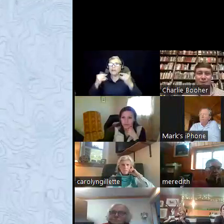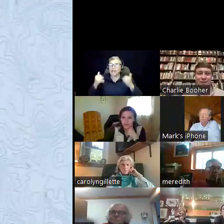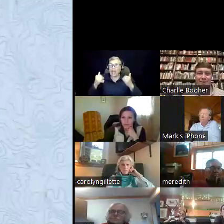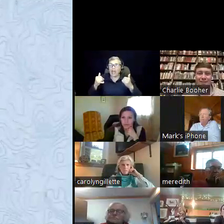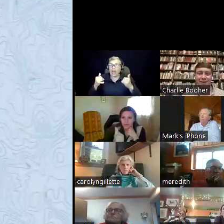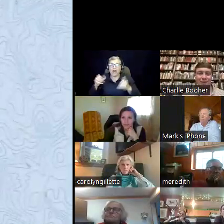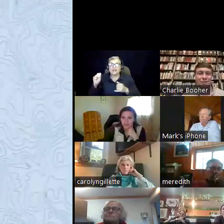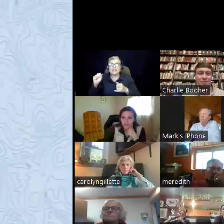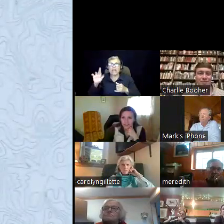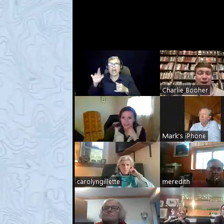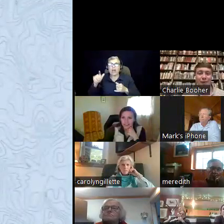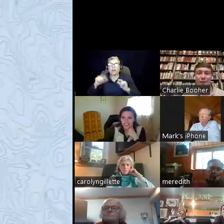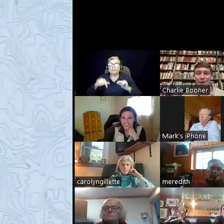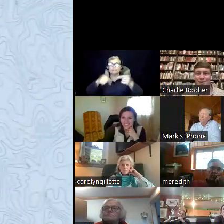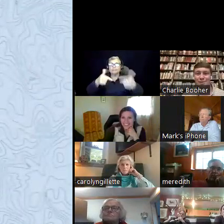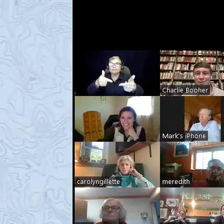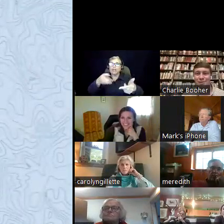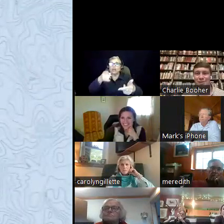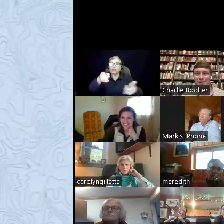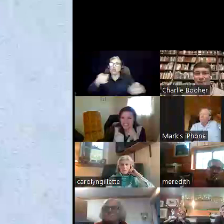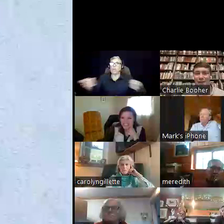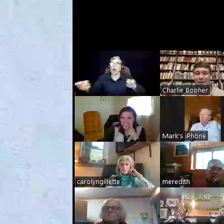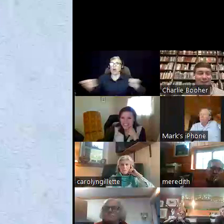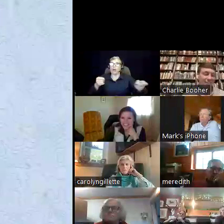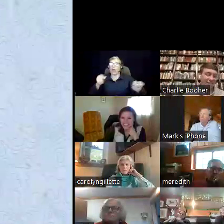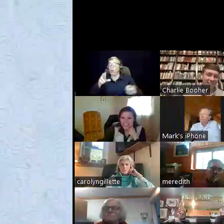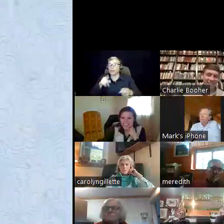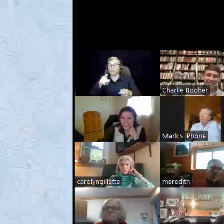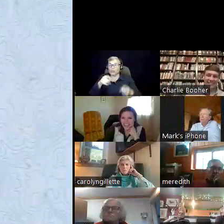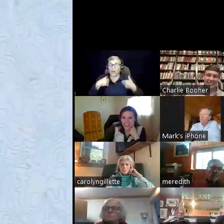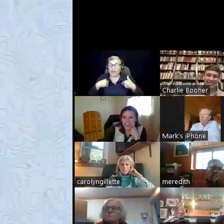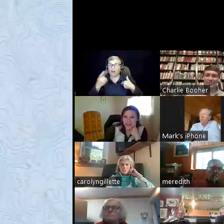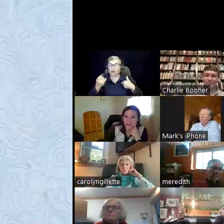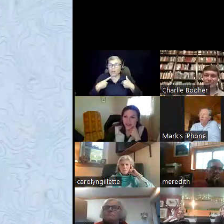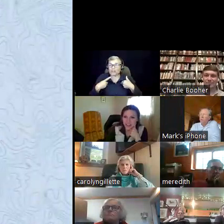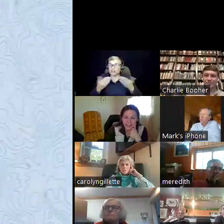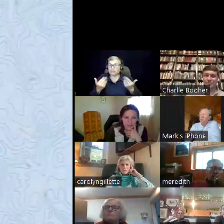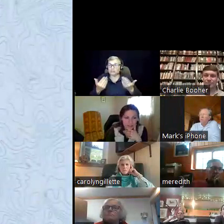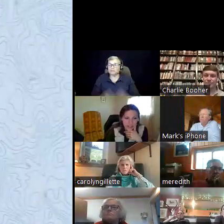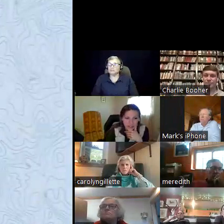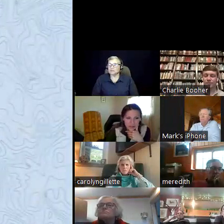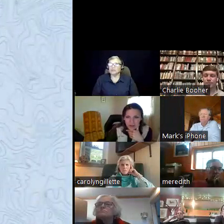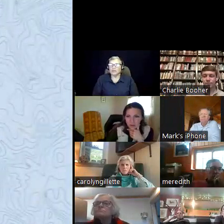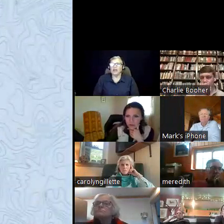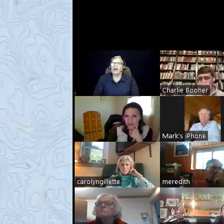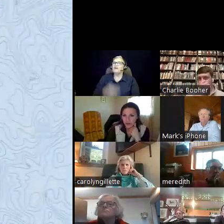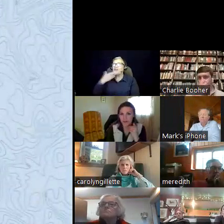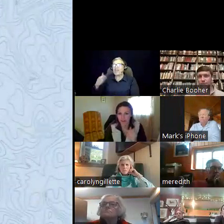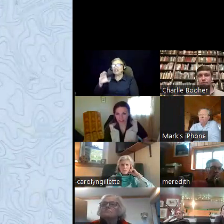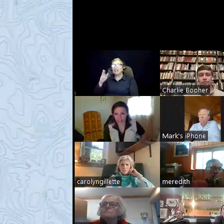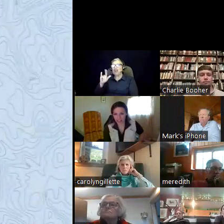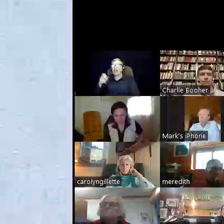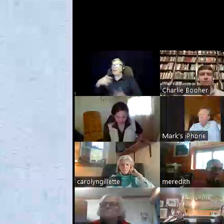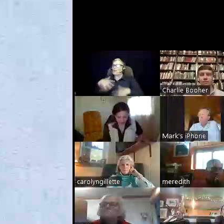over to you and let you moderate or ask the first question if you'd like it. Yeah, thank you, Charlie. This was extremely informative.